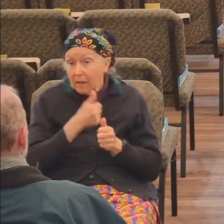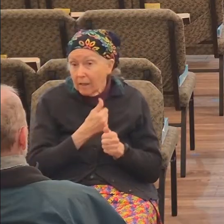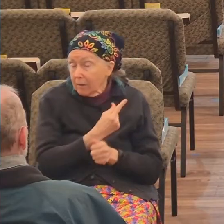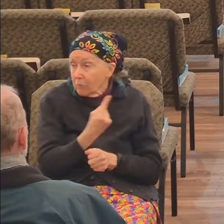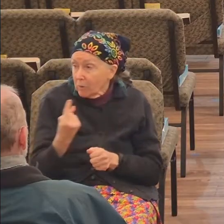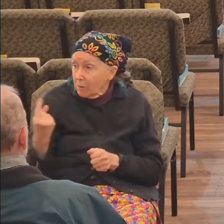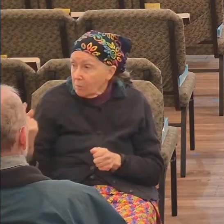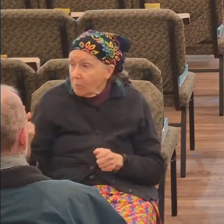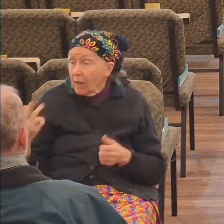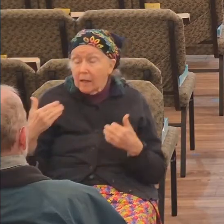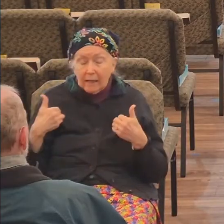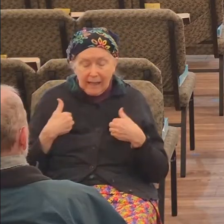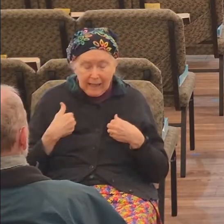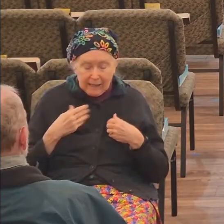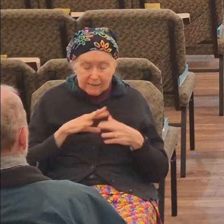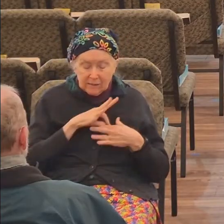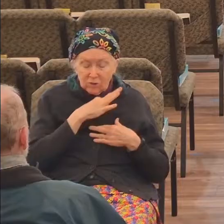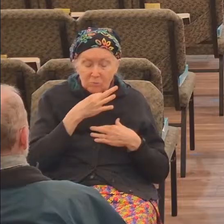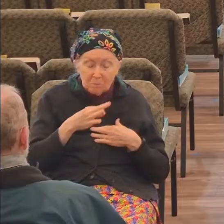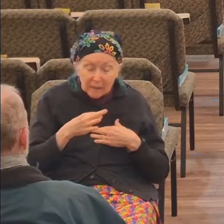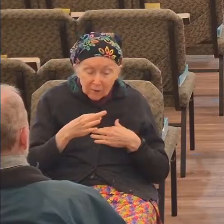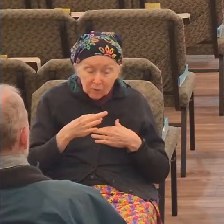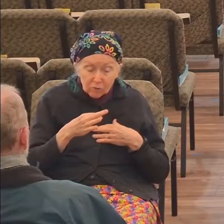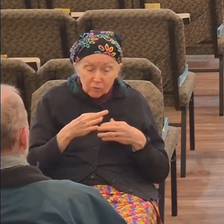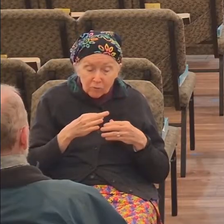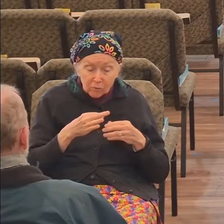a spiritual formation. You realize that?